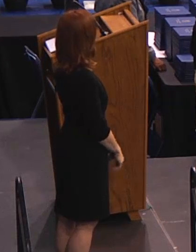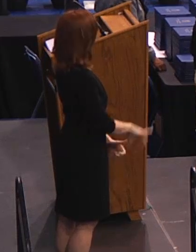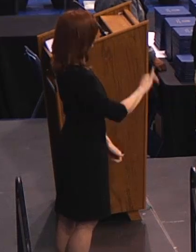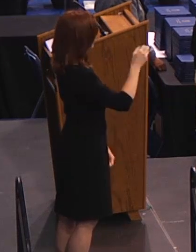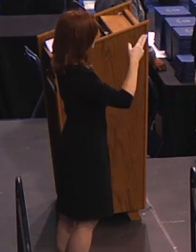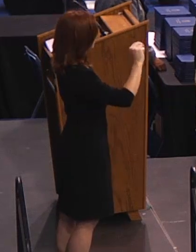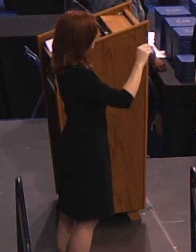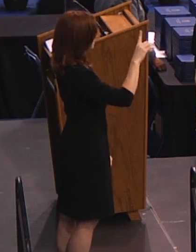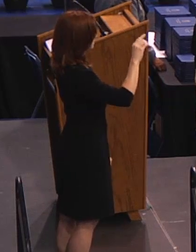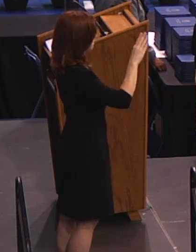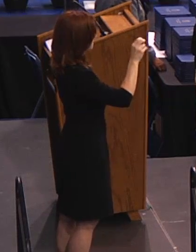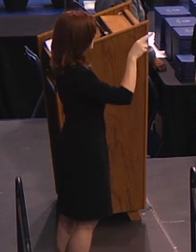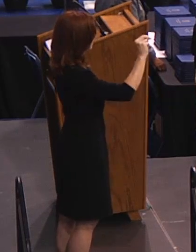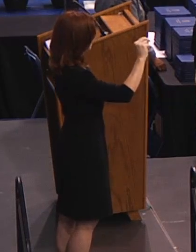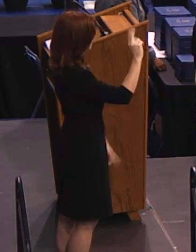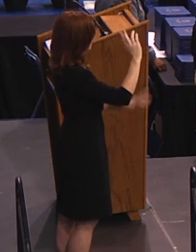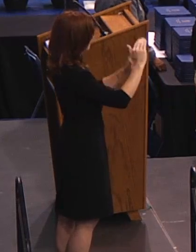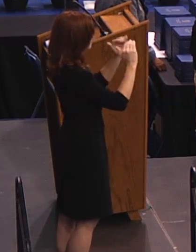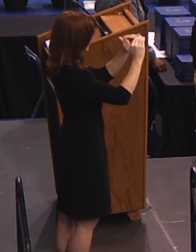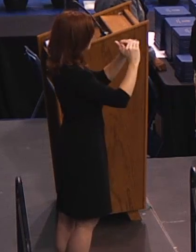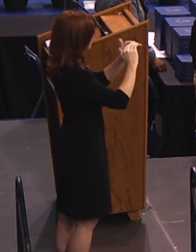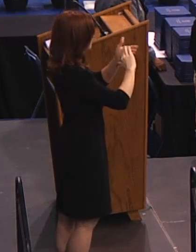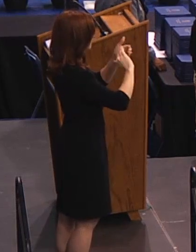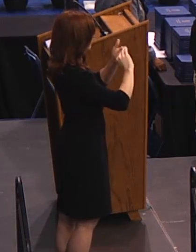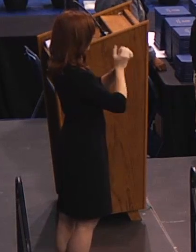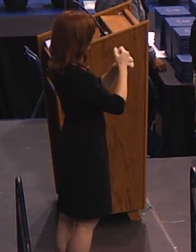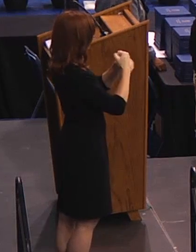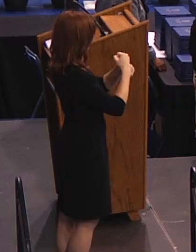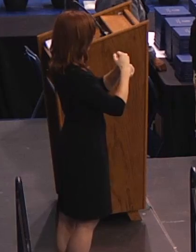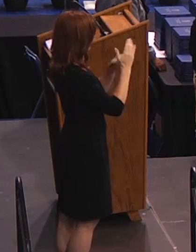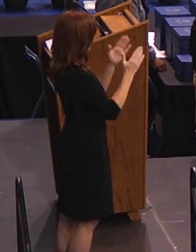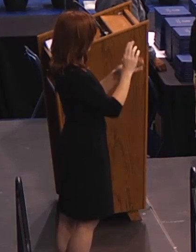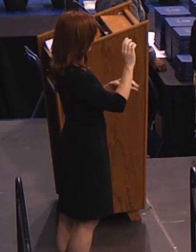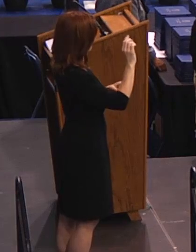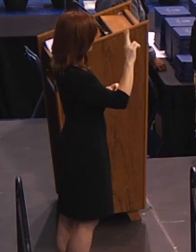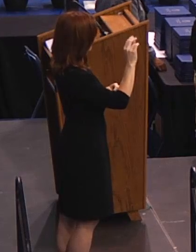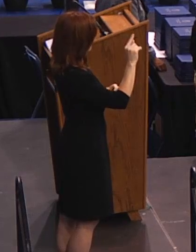Jason C. Dodson, Advanced Manufacturing, Automation Robotics.